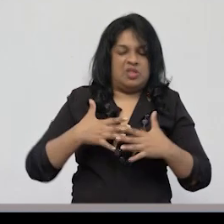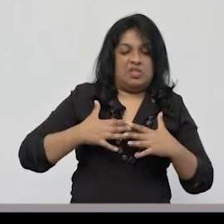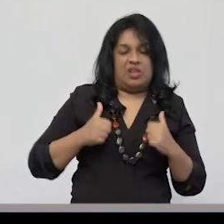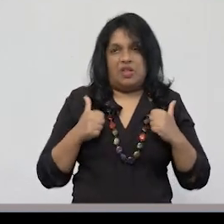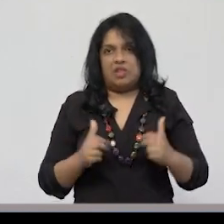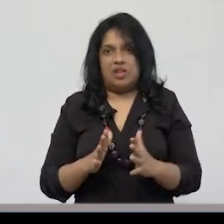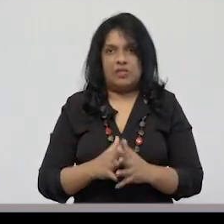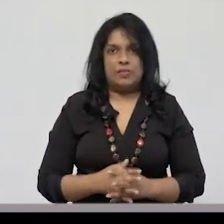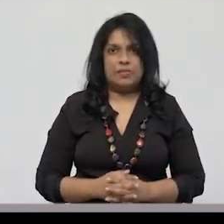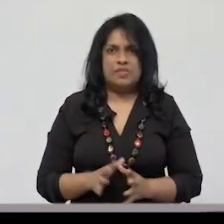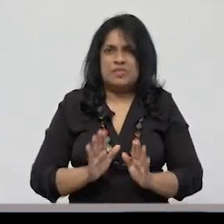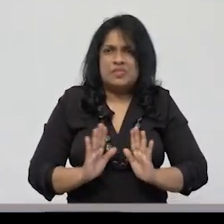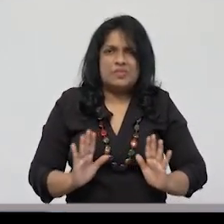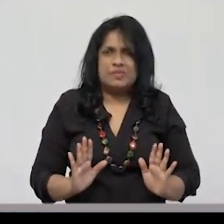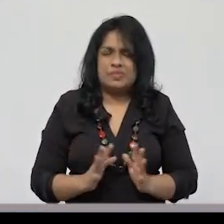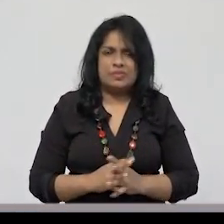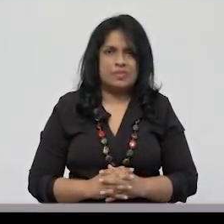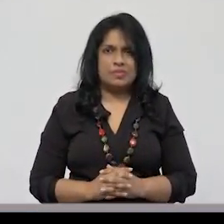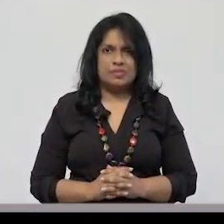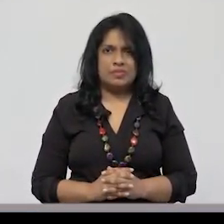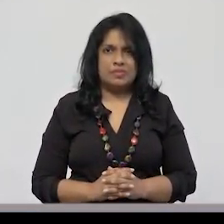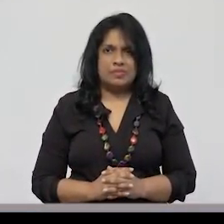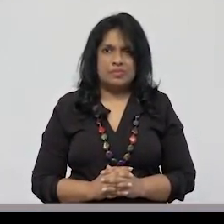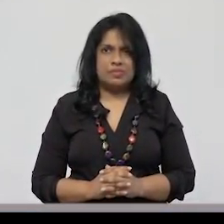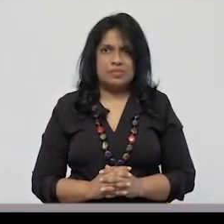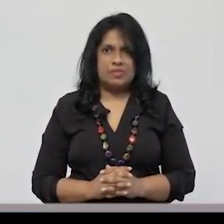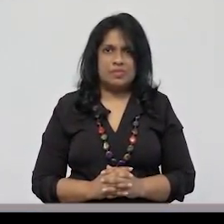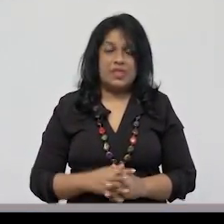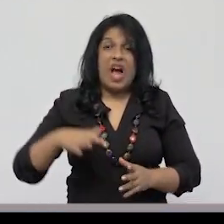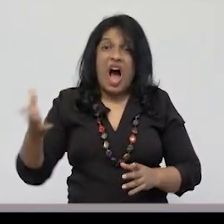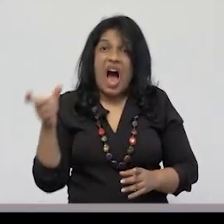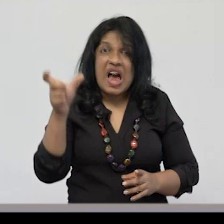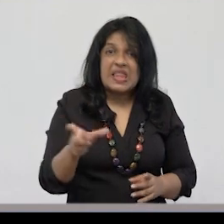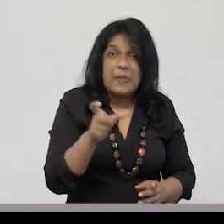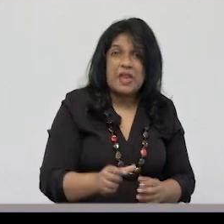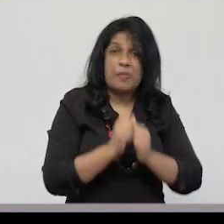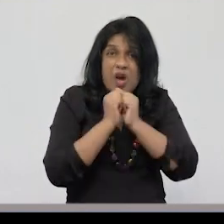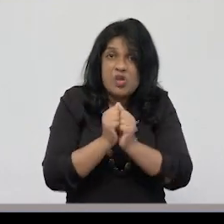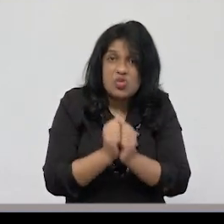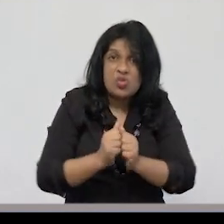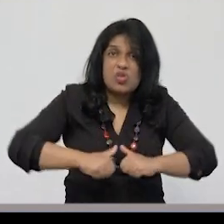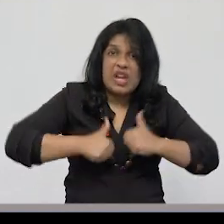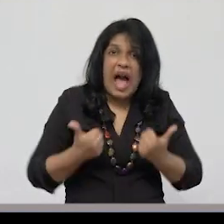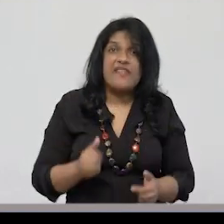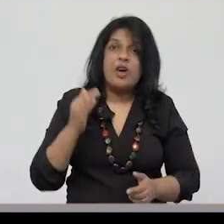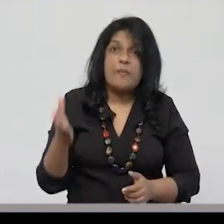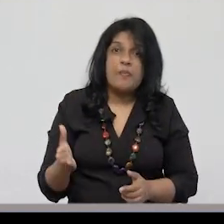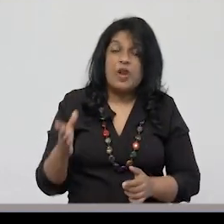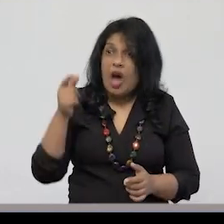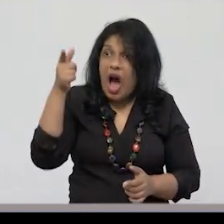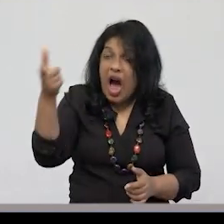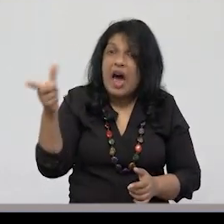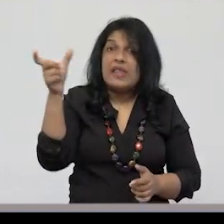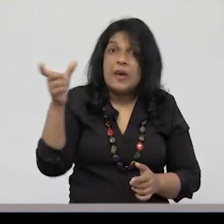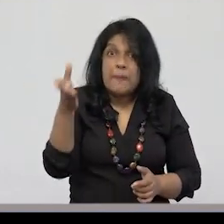You see, you have to be free. You have to realize God has a plan and purpose for you. And I want to tell